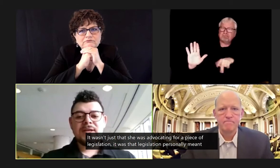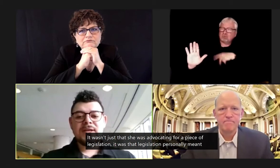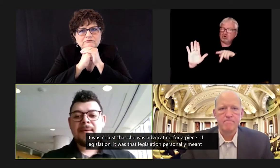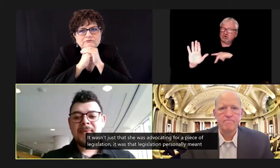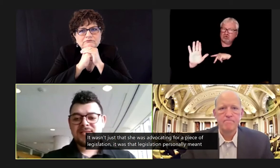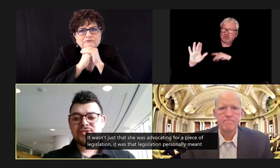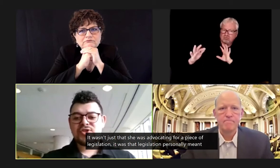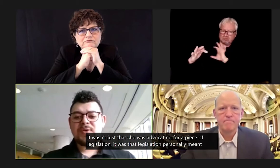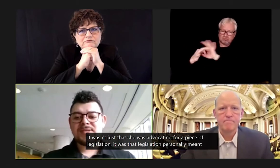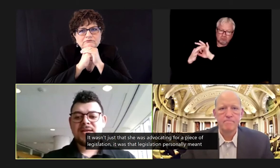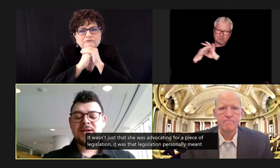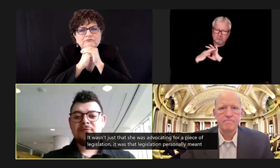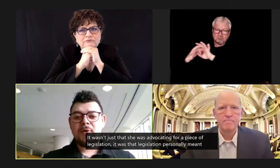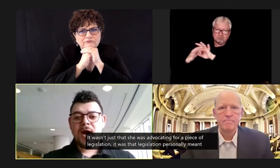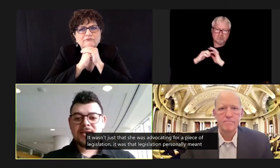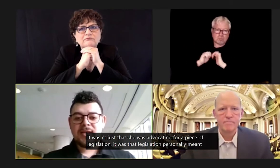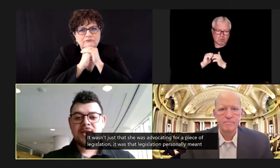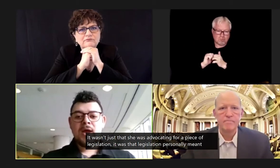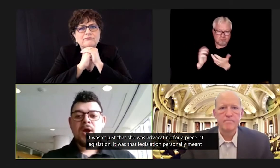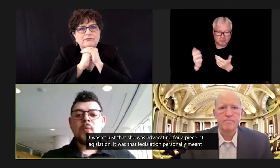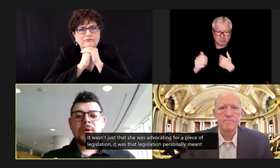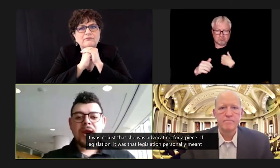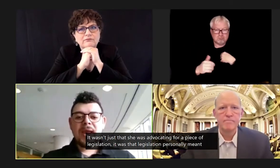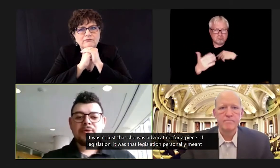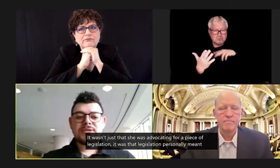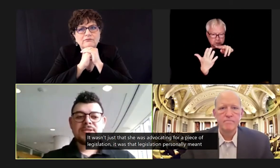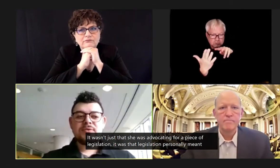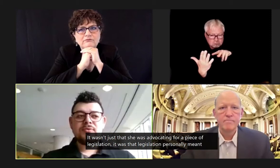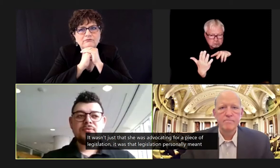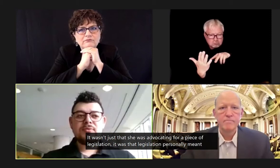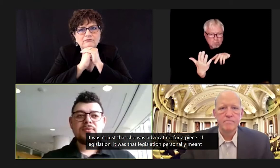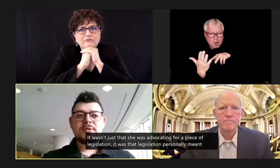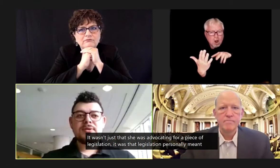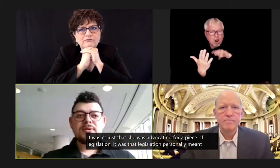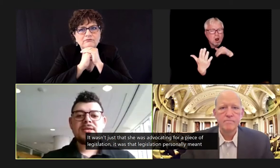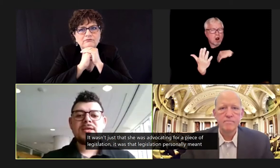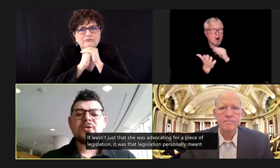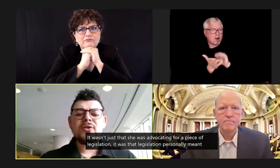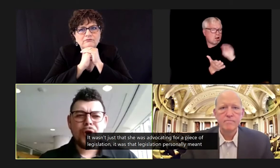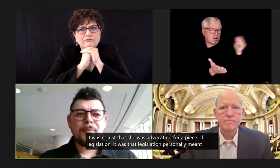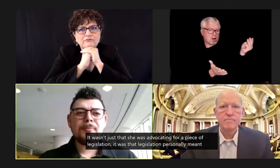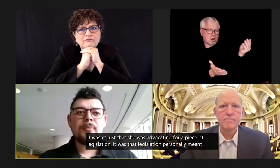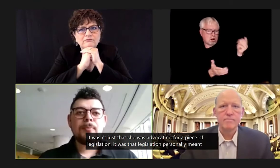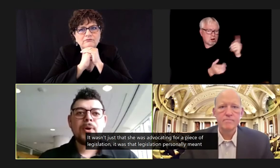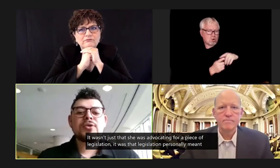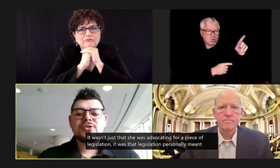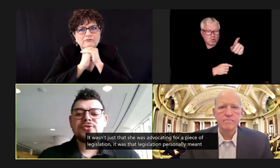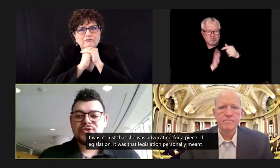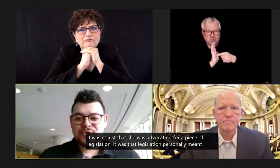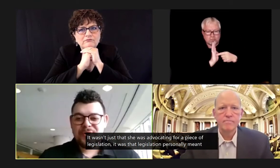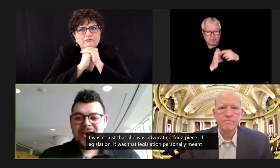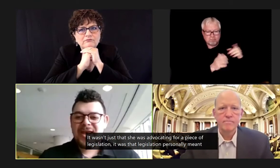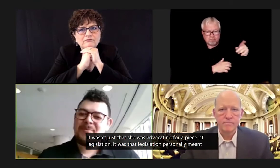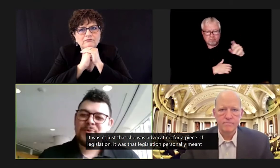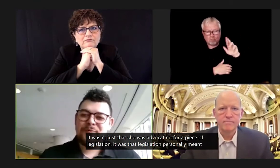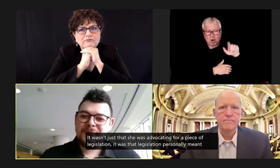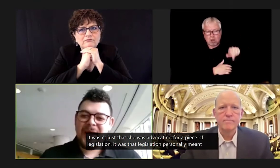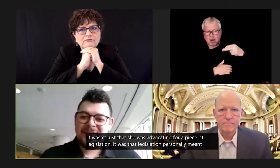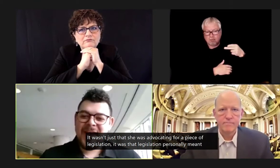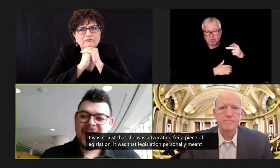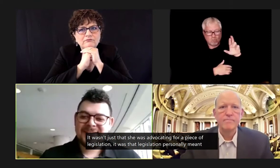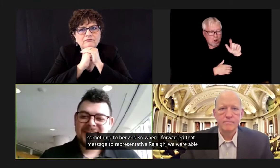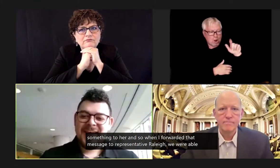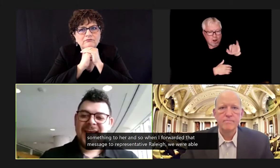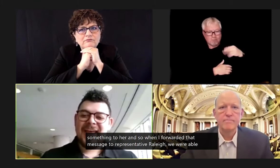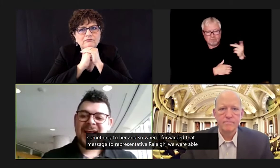forwarded that message to Representative Raleigh, we were able to hear her personal story and be moved